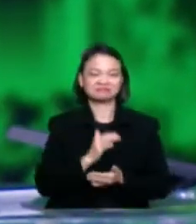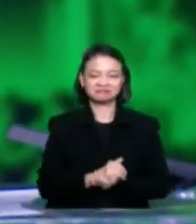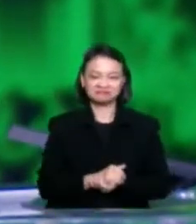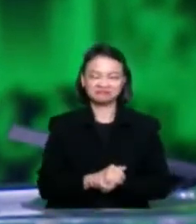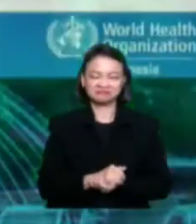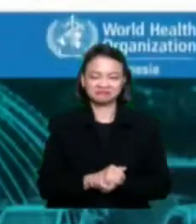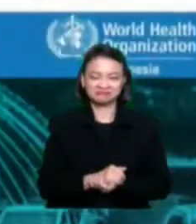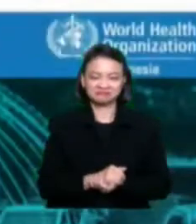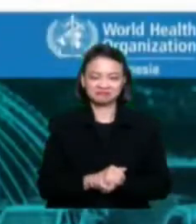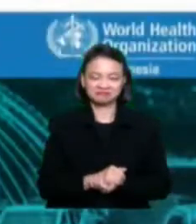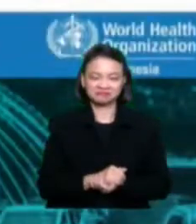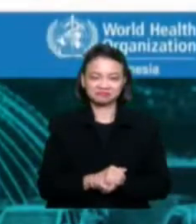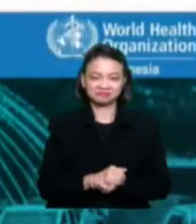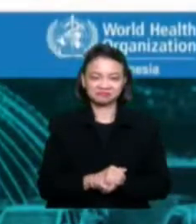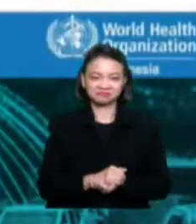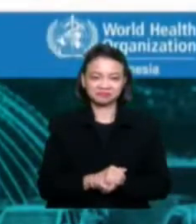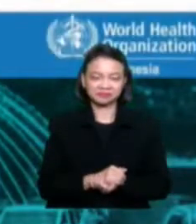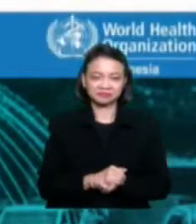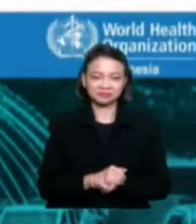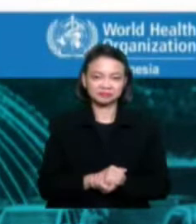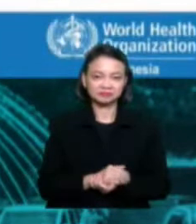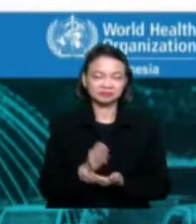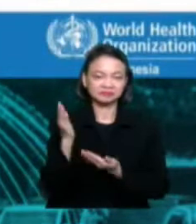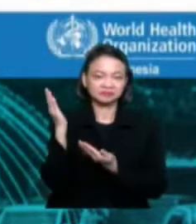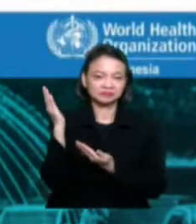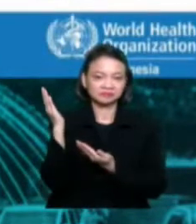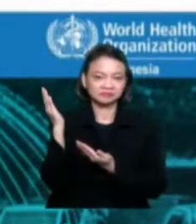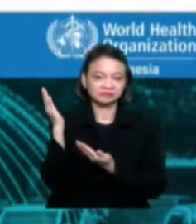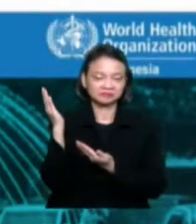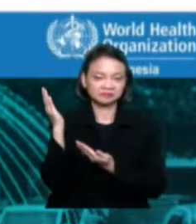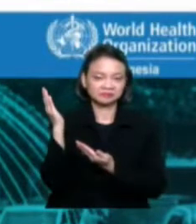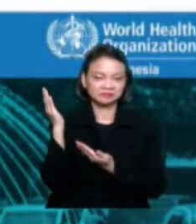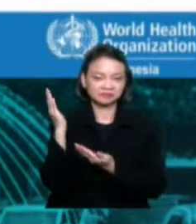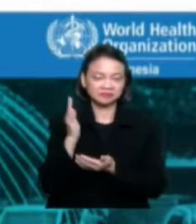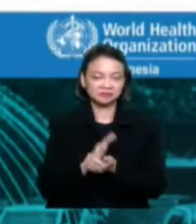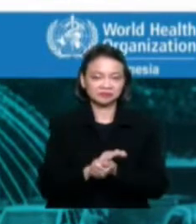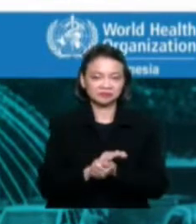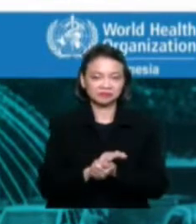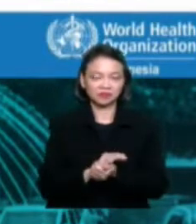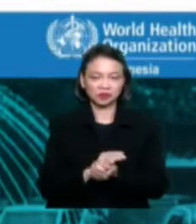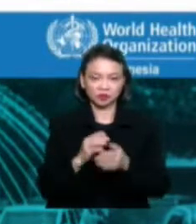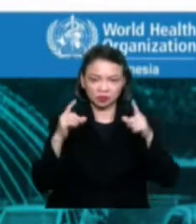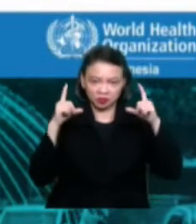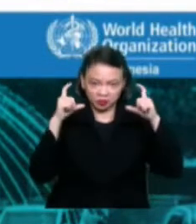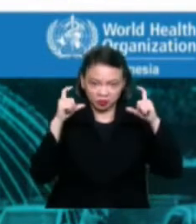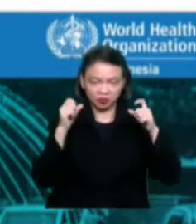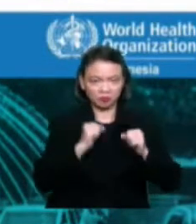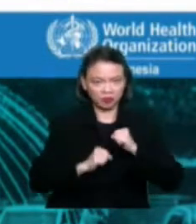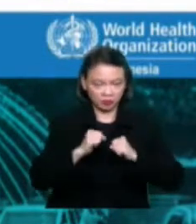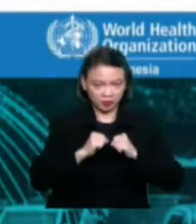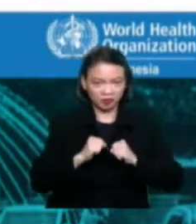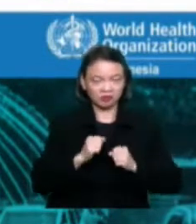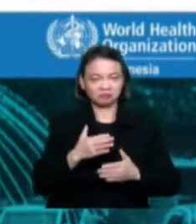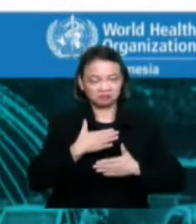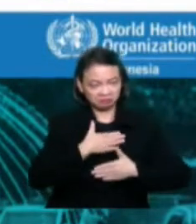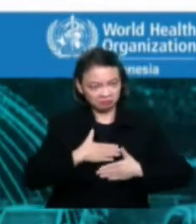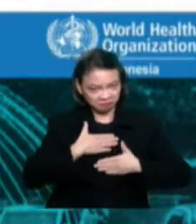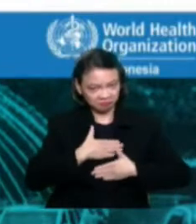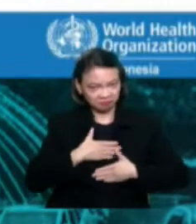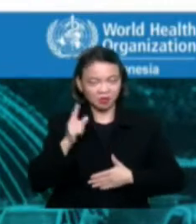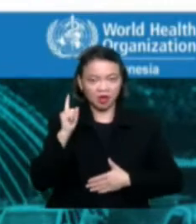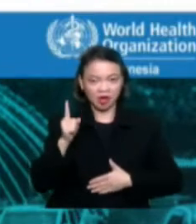marathon, but only the 5 kilometer. And I did enjoy that. But now that we are in a pandemic, we don't have this marathon as a physical